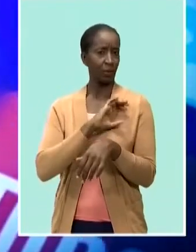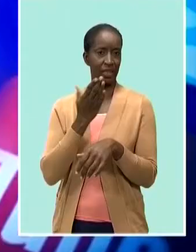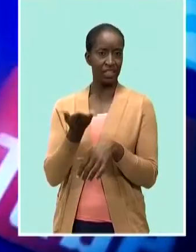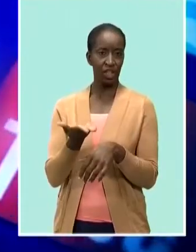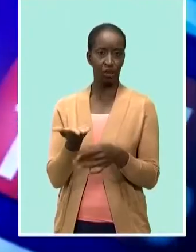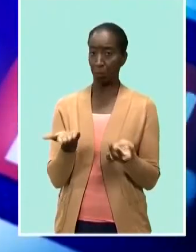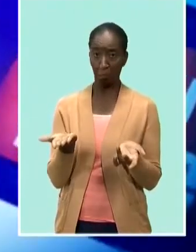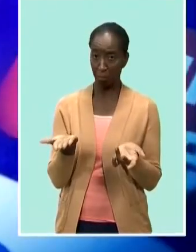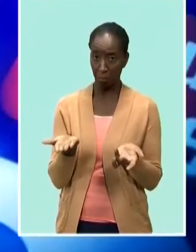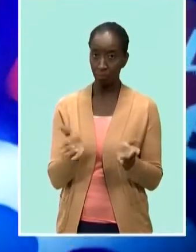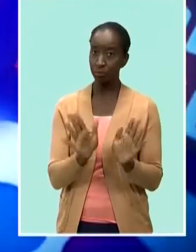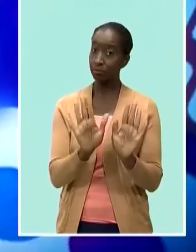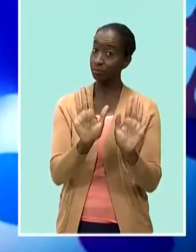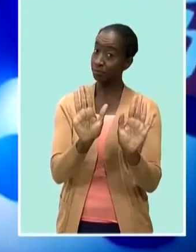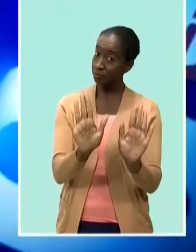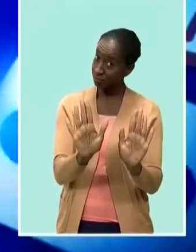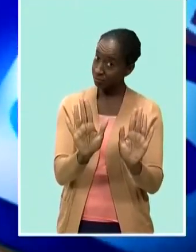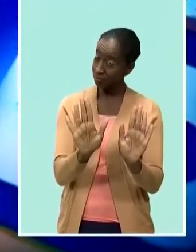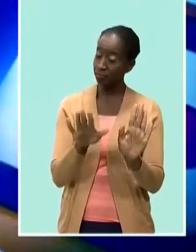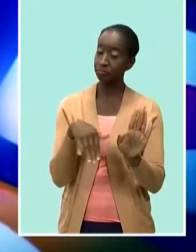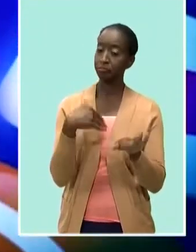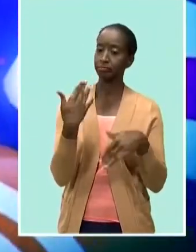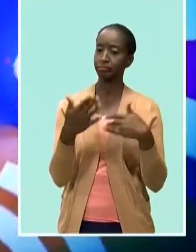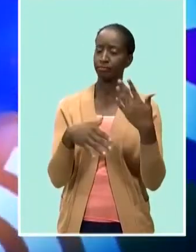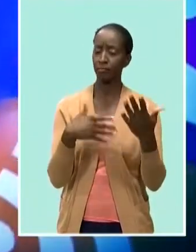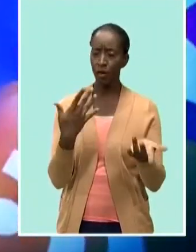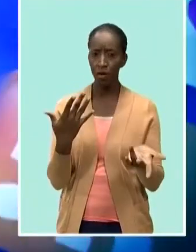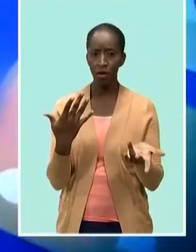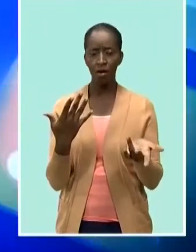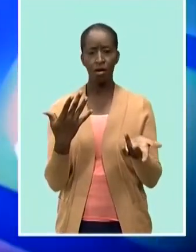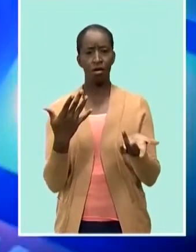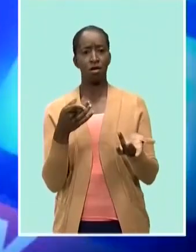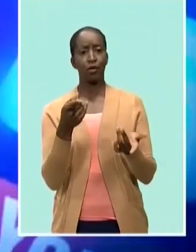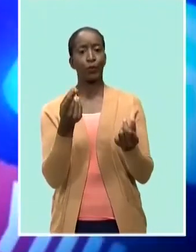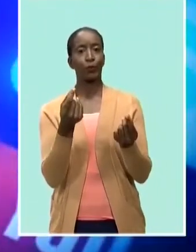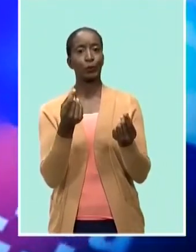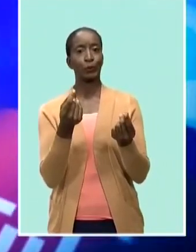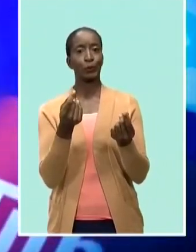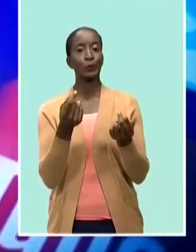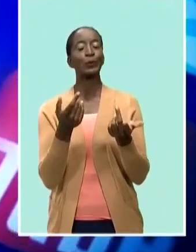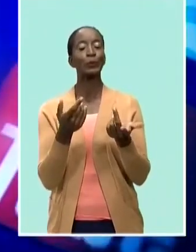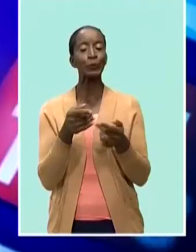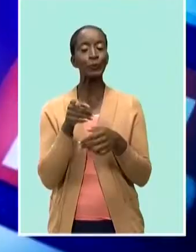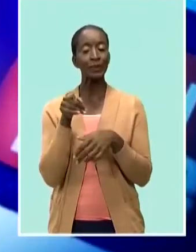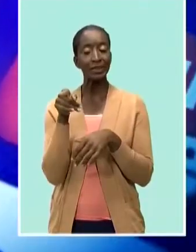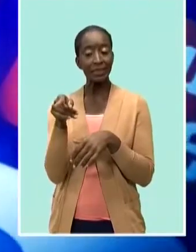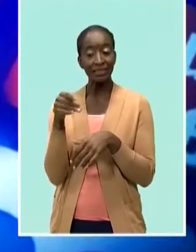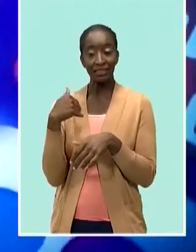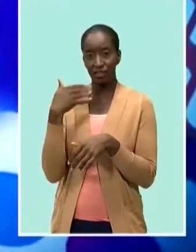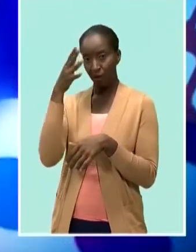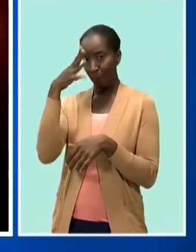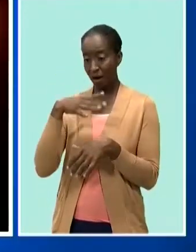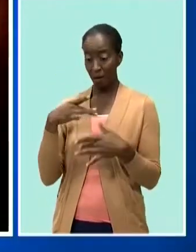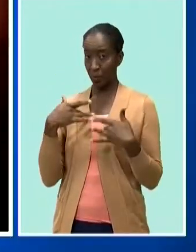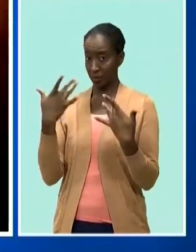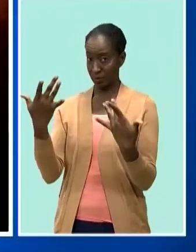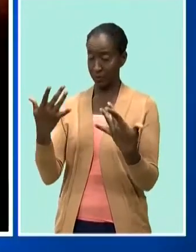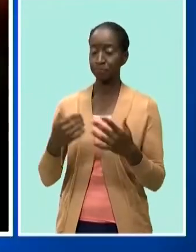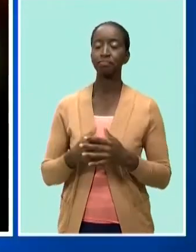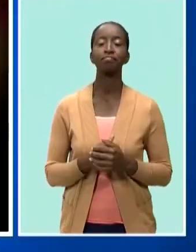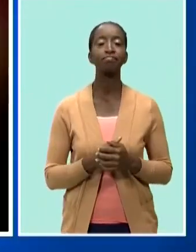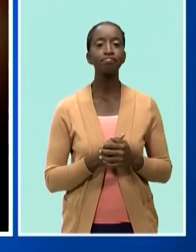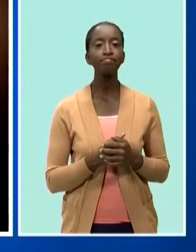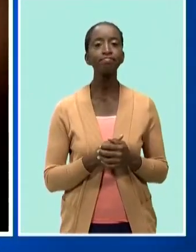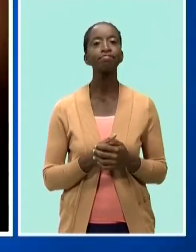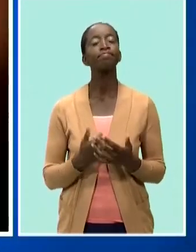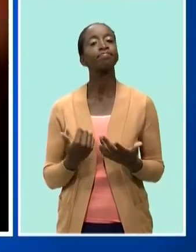But the police did become aware of his actions, and this is how the situation ended. Take a look. I did something that